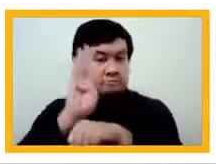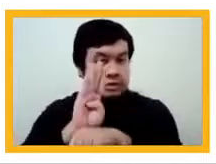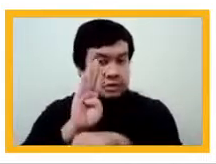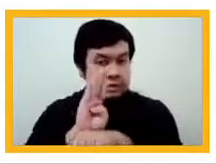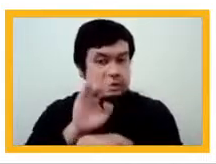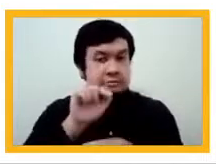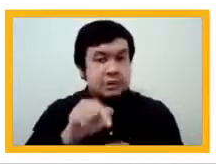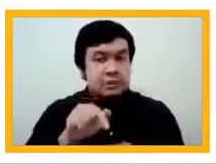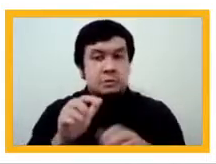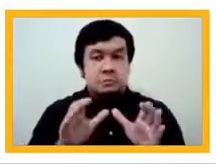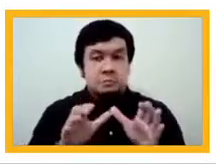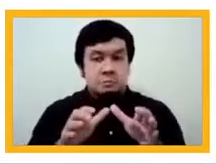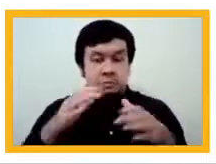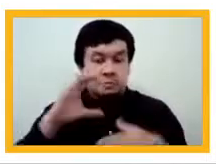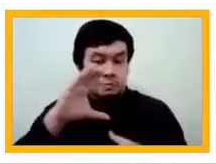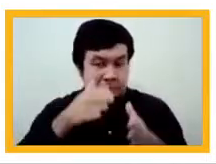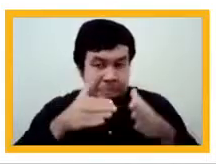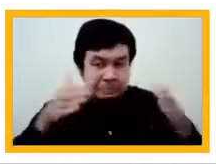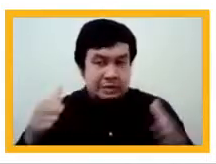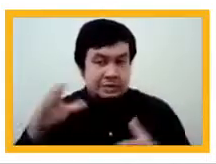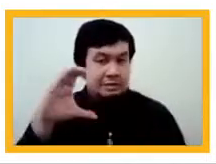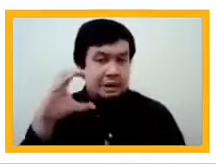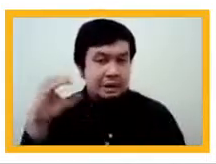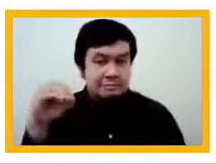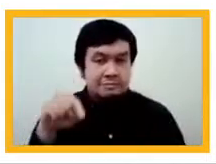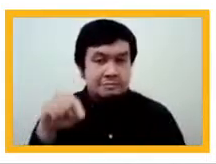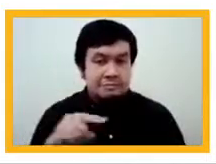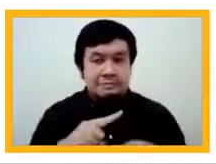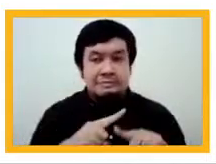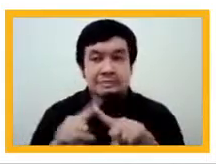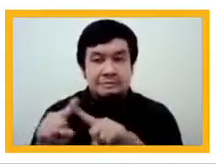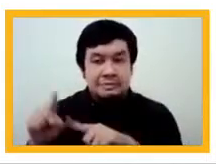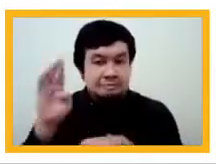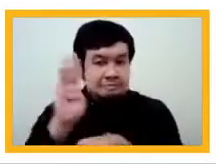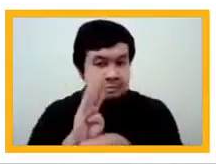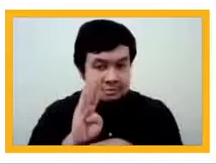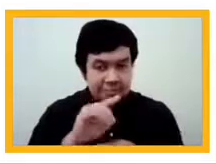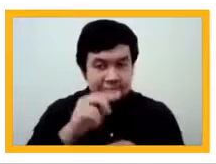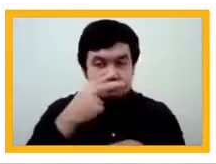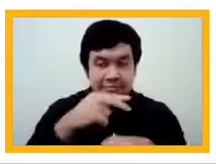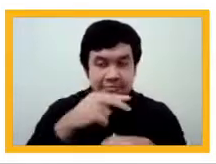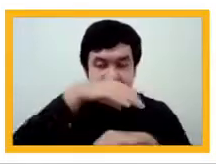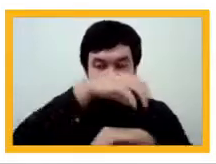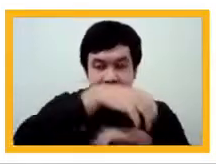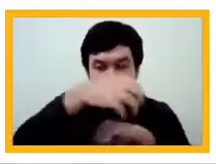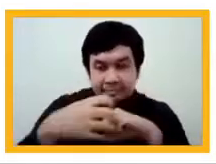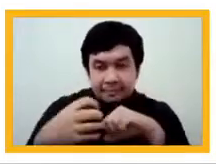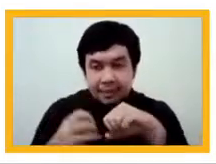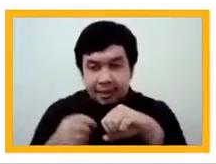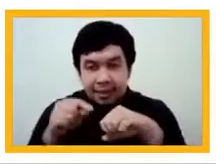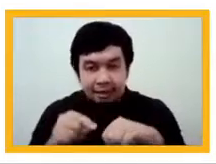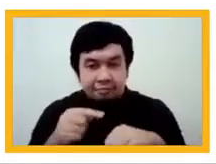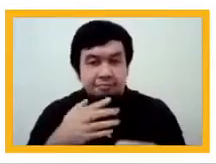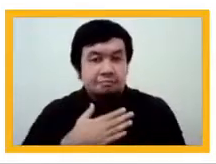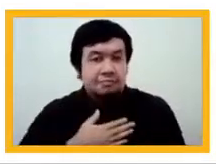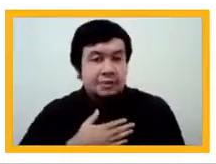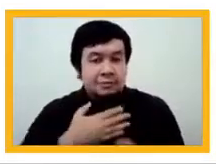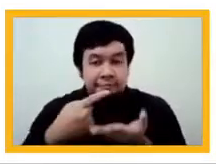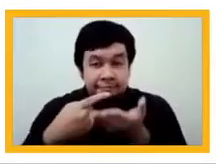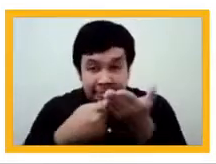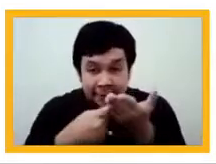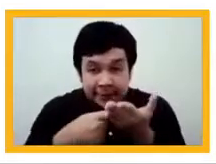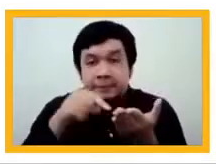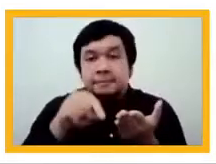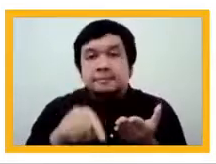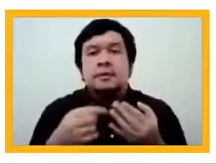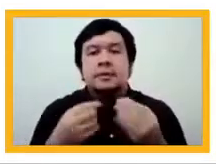the bigger multinational companies. What I'm trying to argue is that how to establish a system that